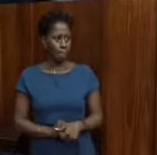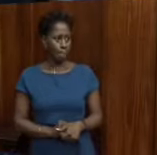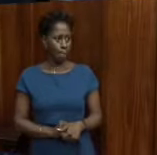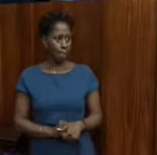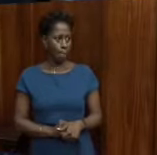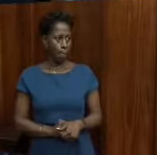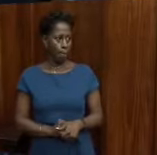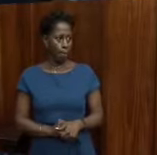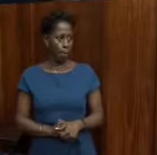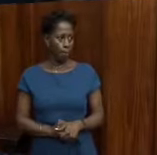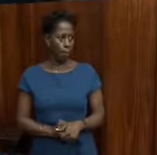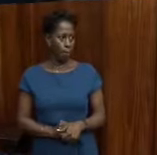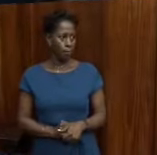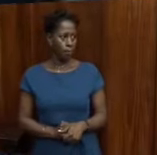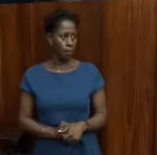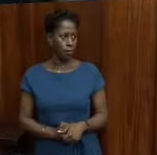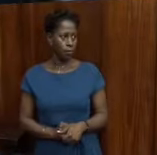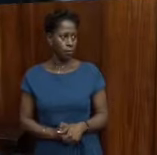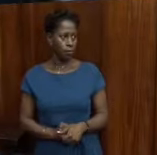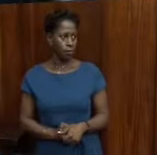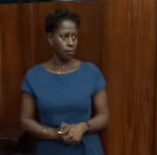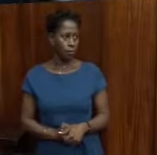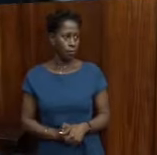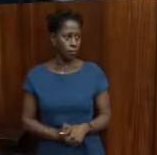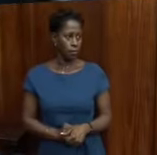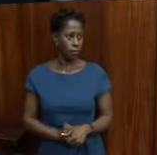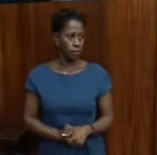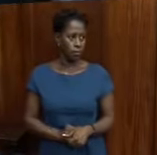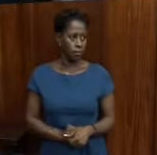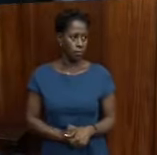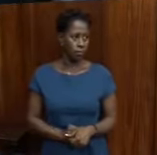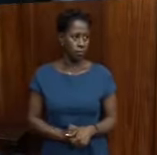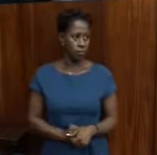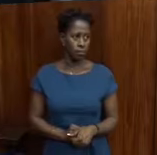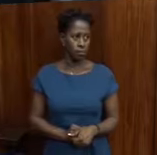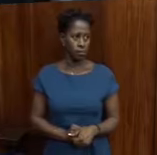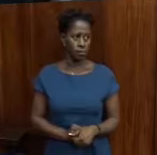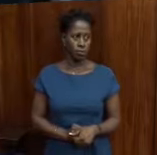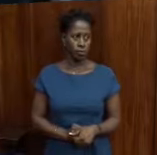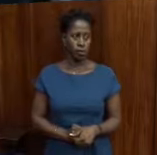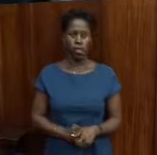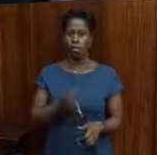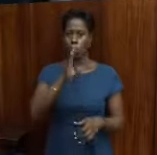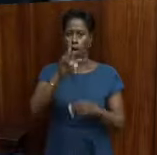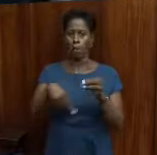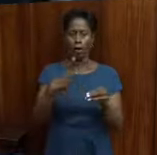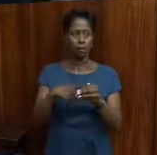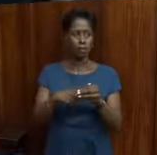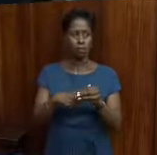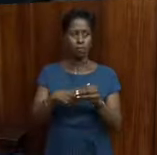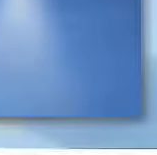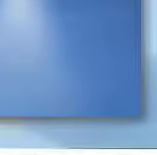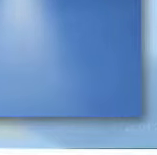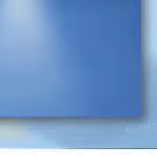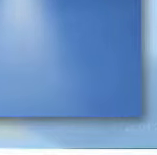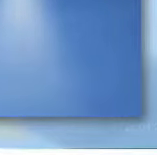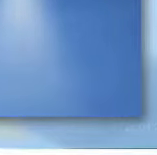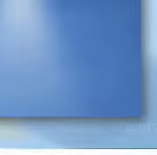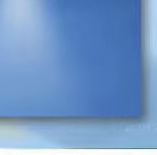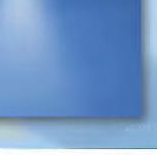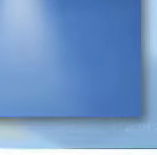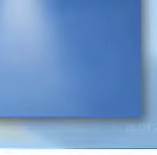Mr. Speaker, you may recall that in 2016, the CDB approved a street lighting program with a grant and a